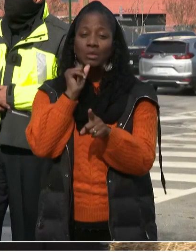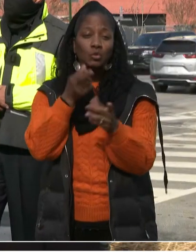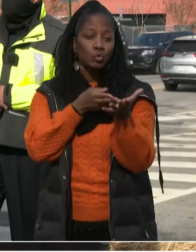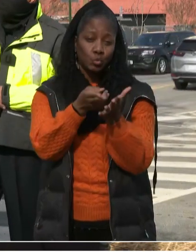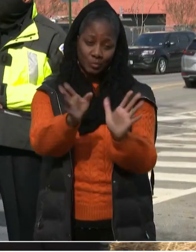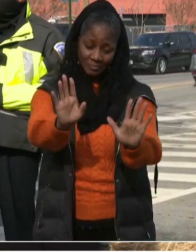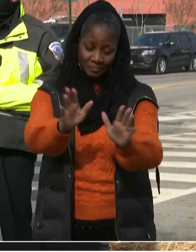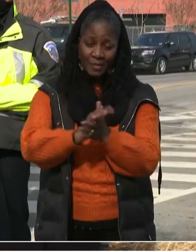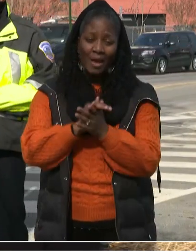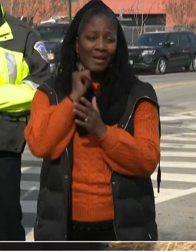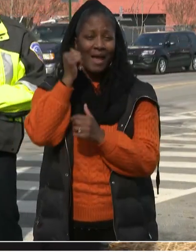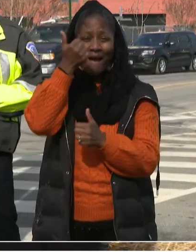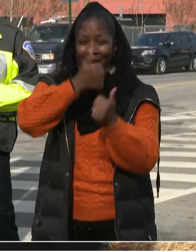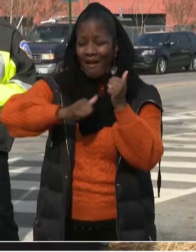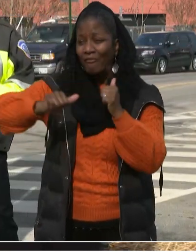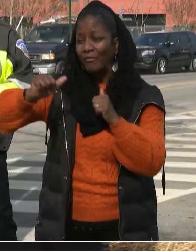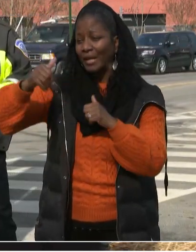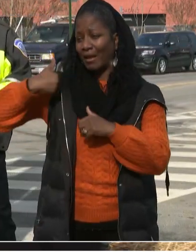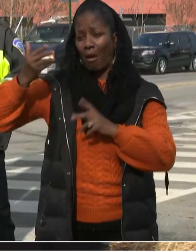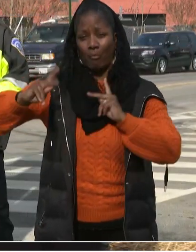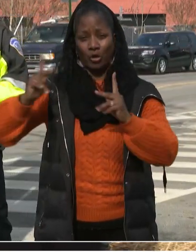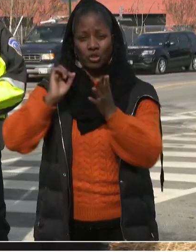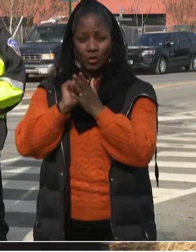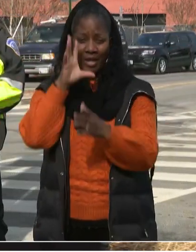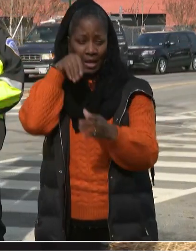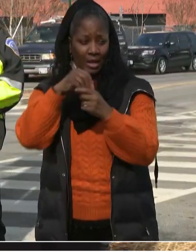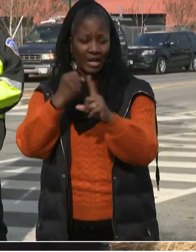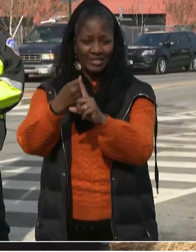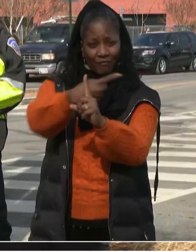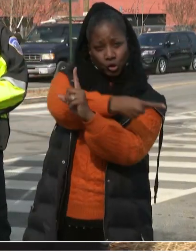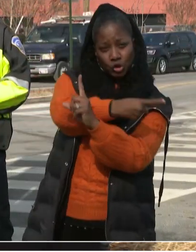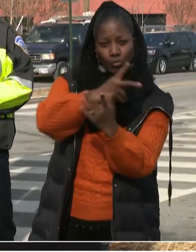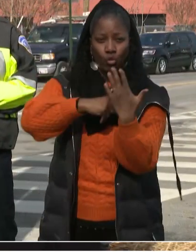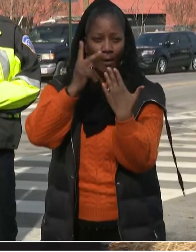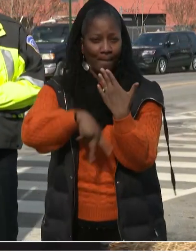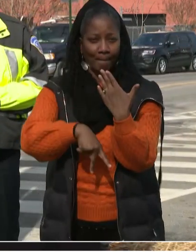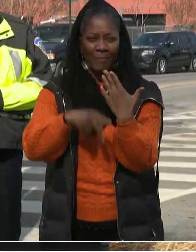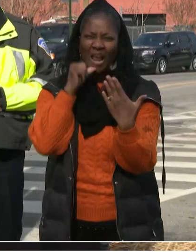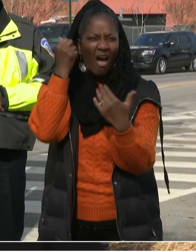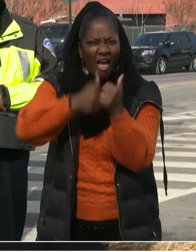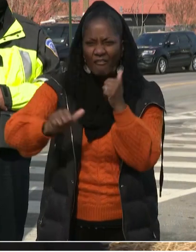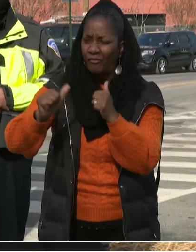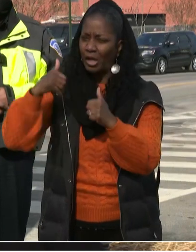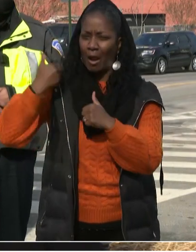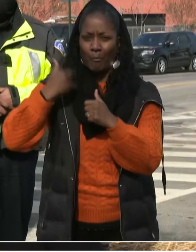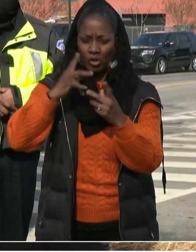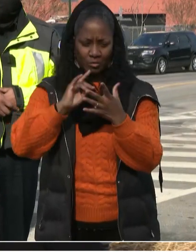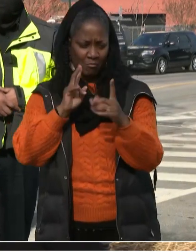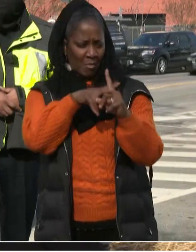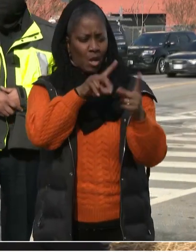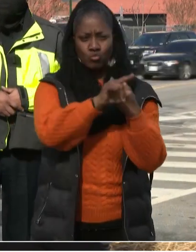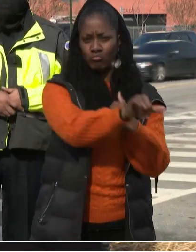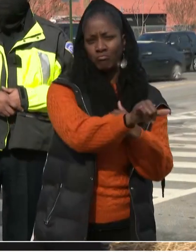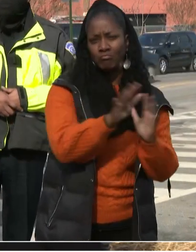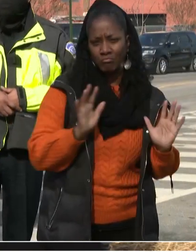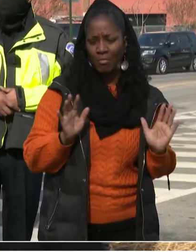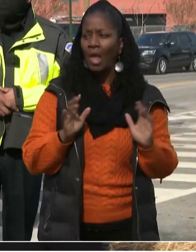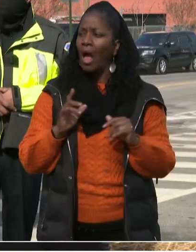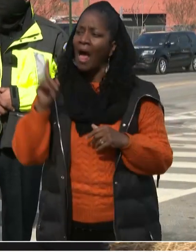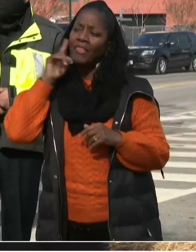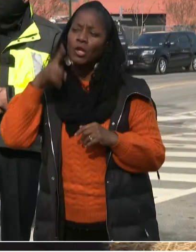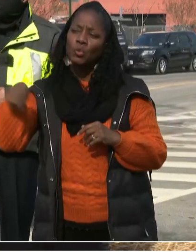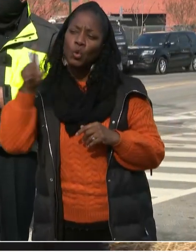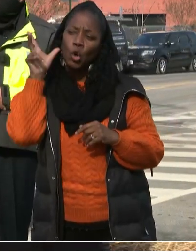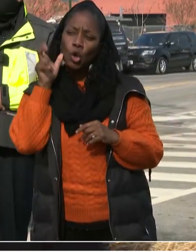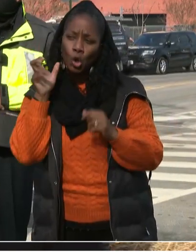person, not every young person should be in a diversion program. I think what you heard in the chief's remarks